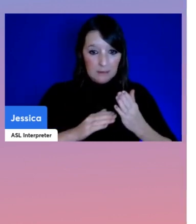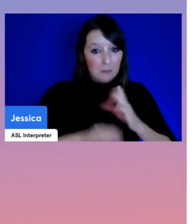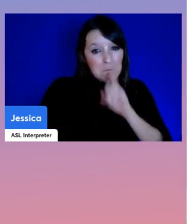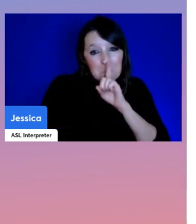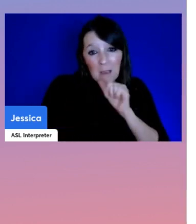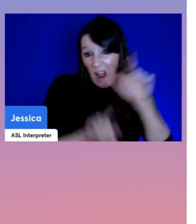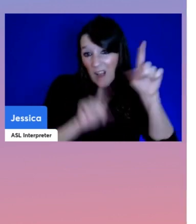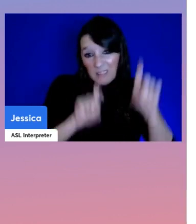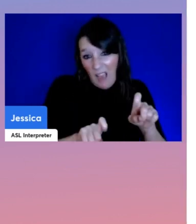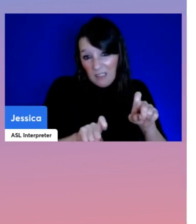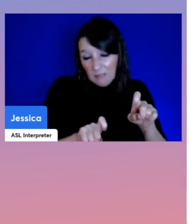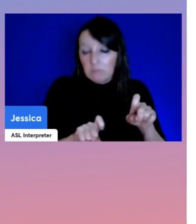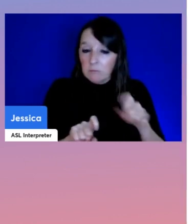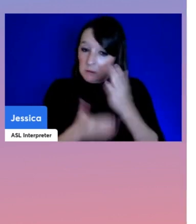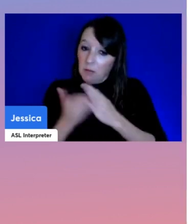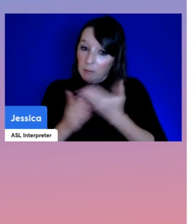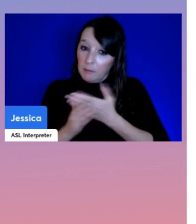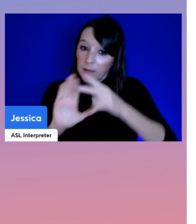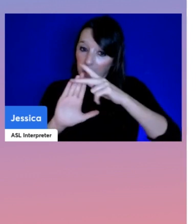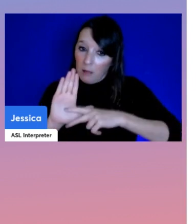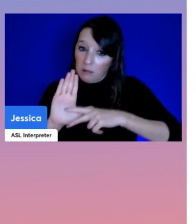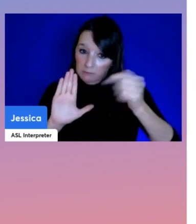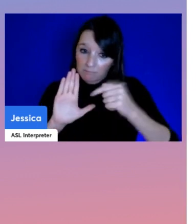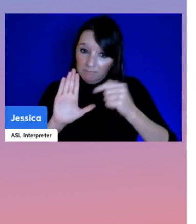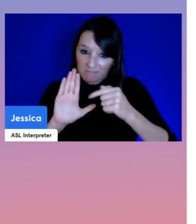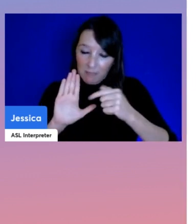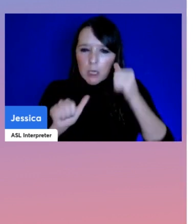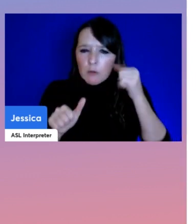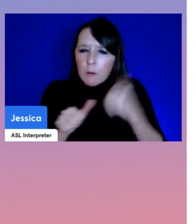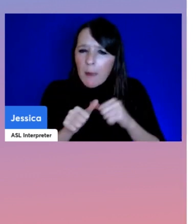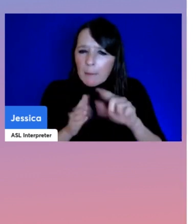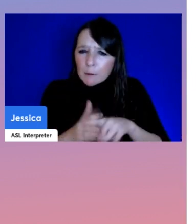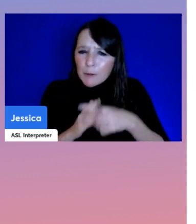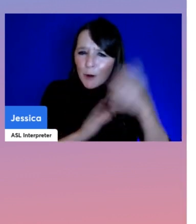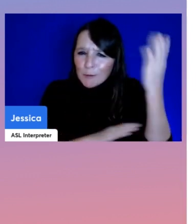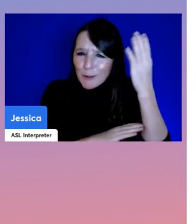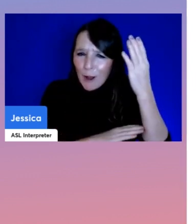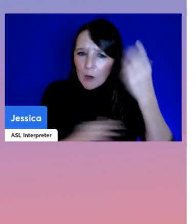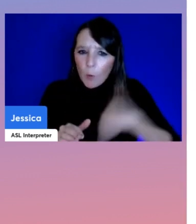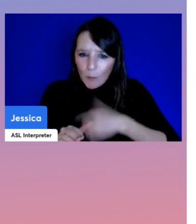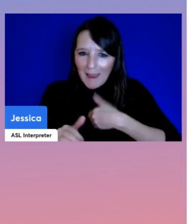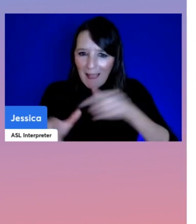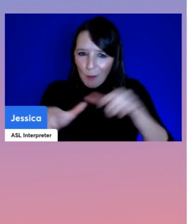So remember the resource group module I showed you in the beginning? We had this variable called location.